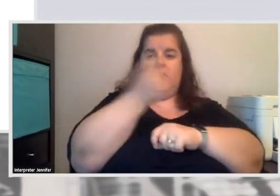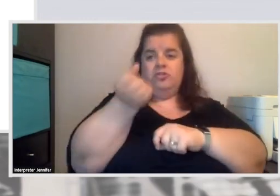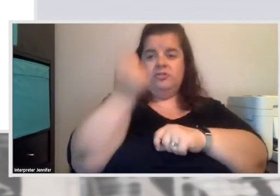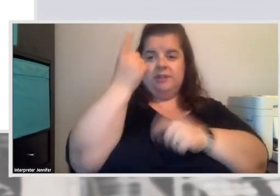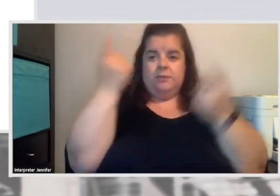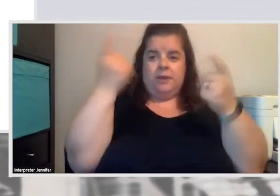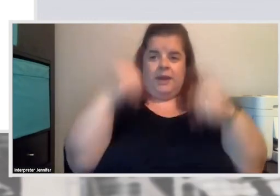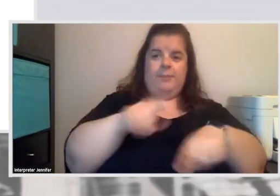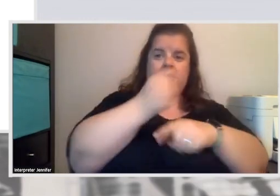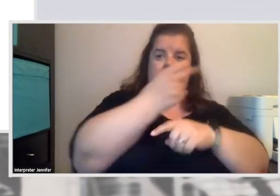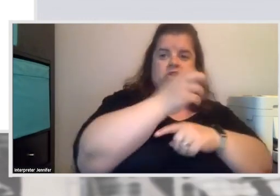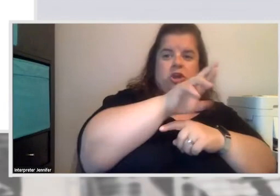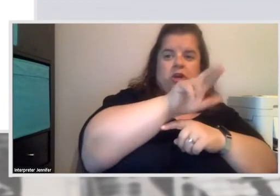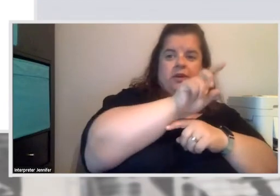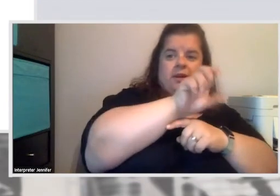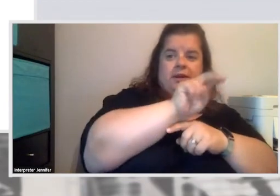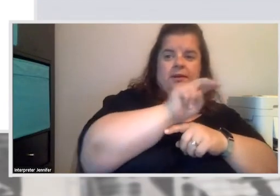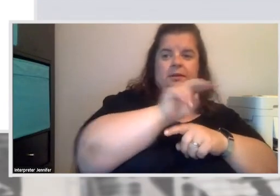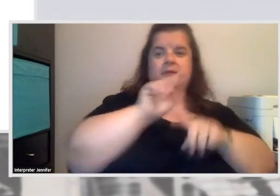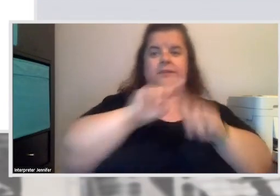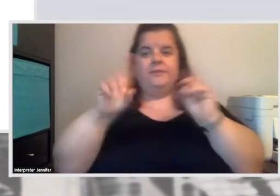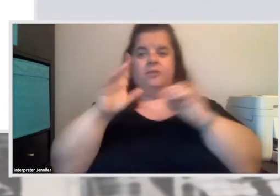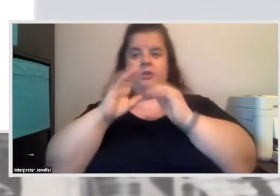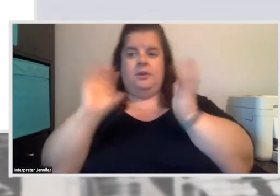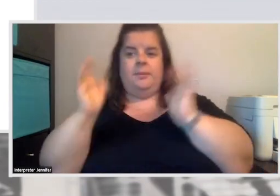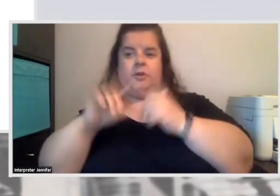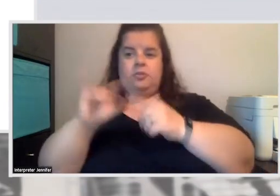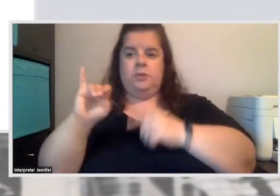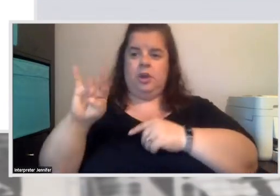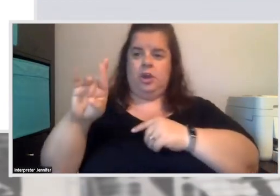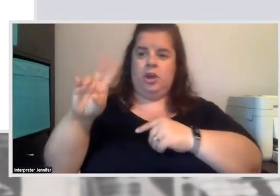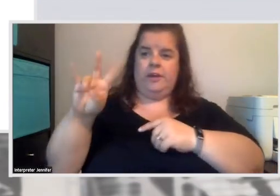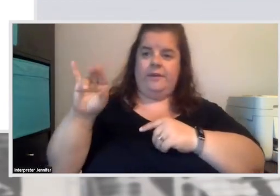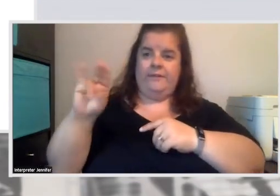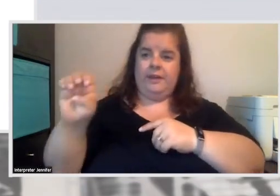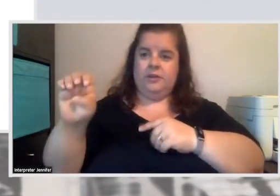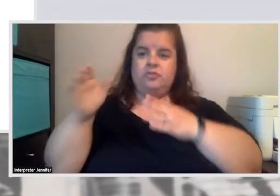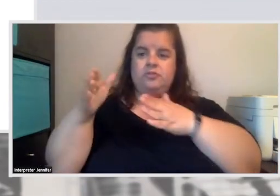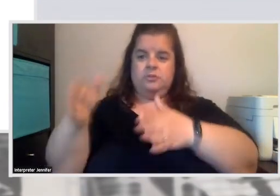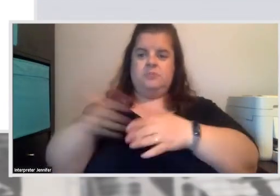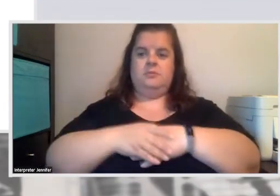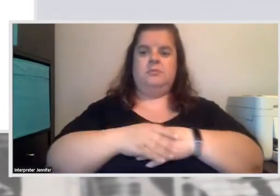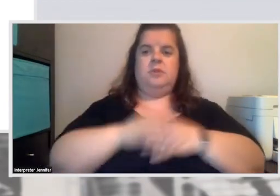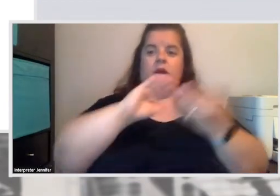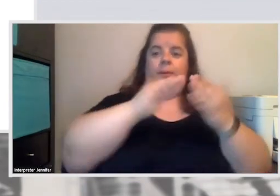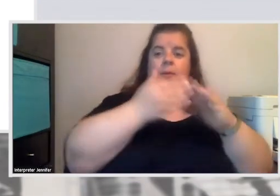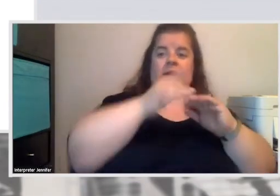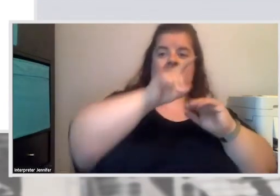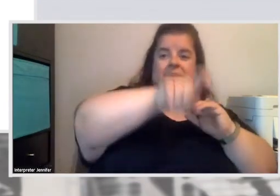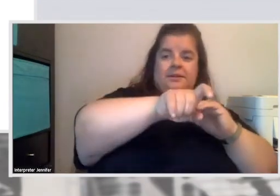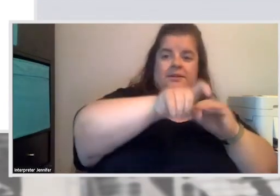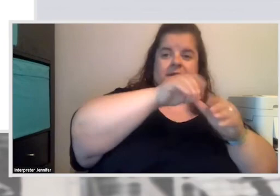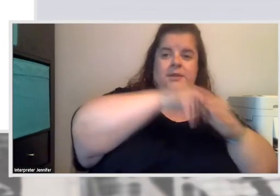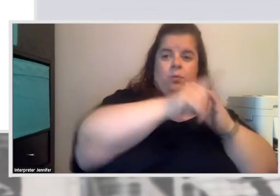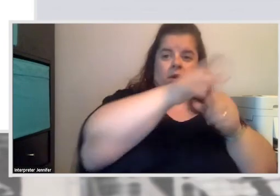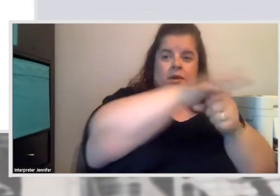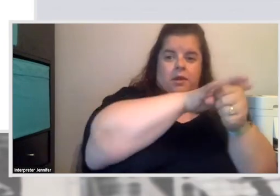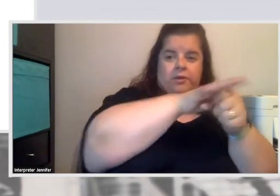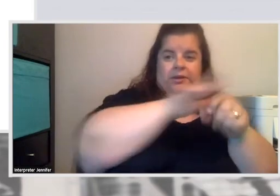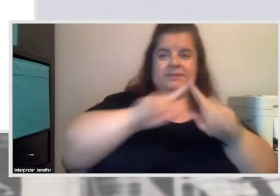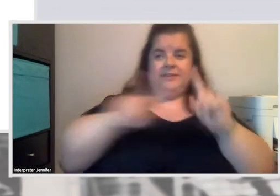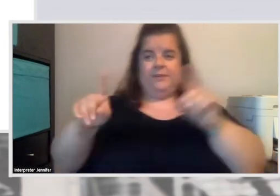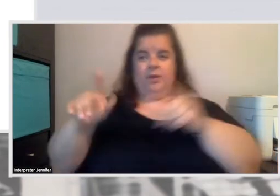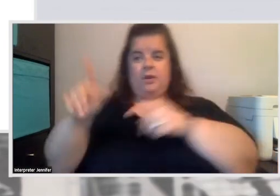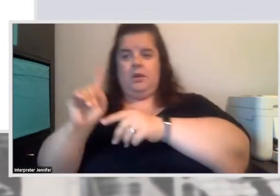than what's, may work in Irvine Street. And we understand that the community needs and values in one corridor may be different in another.